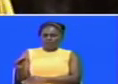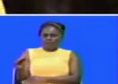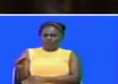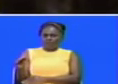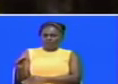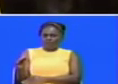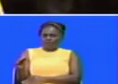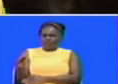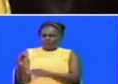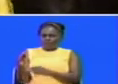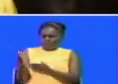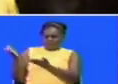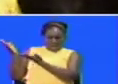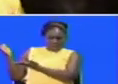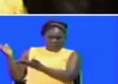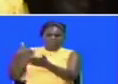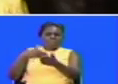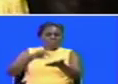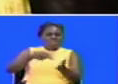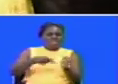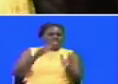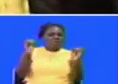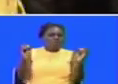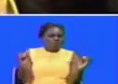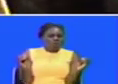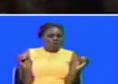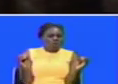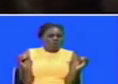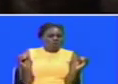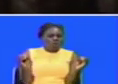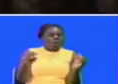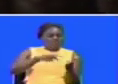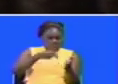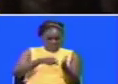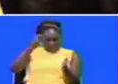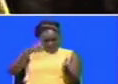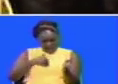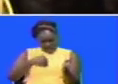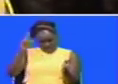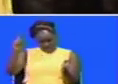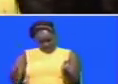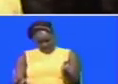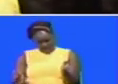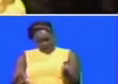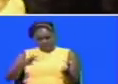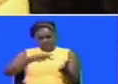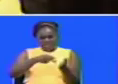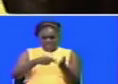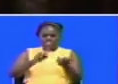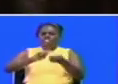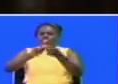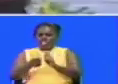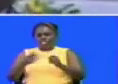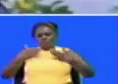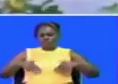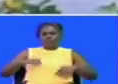should our presence here signify nothing? It must signify something. It must signify change for the people